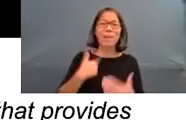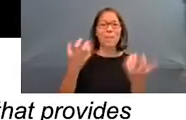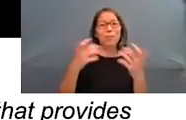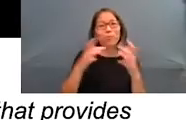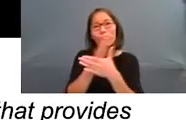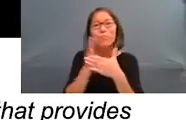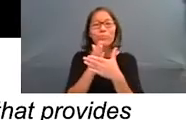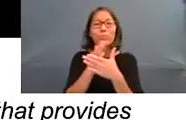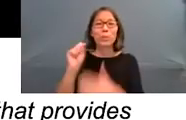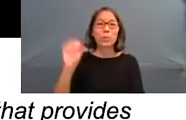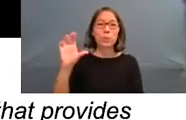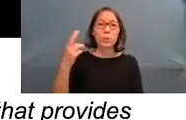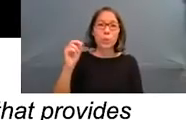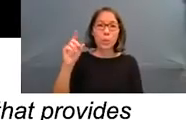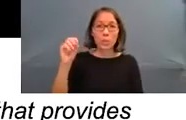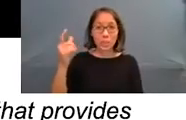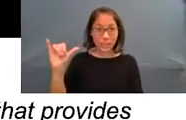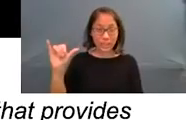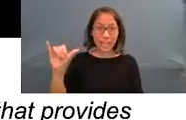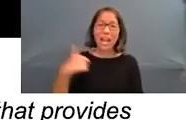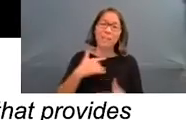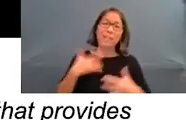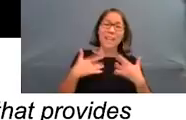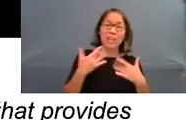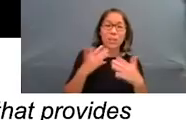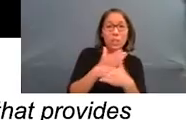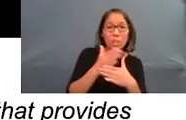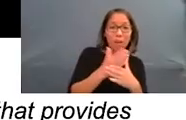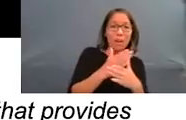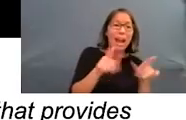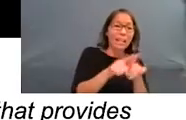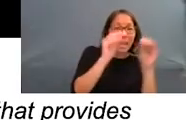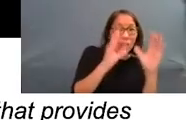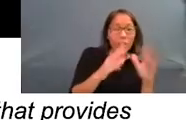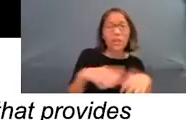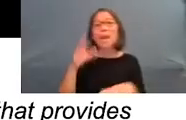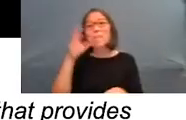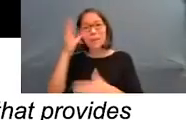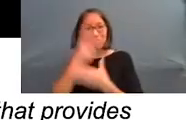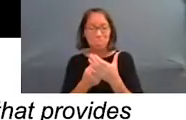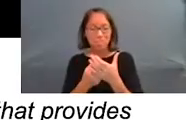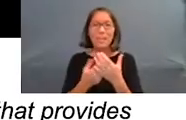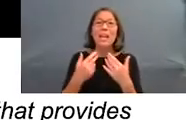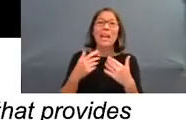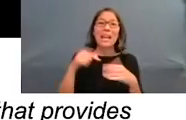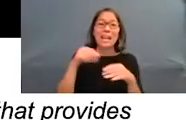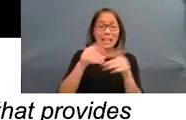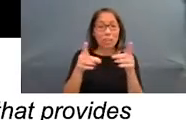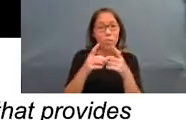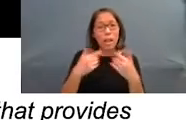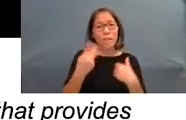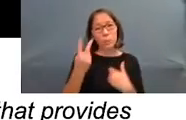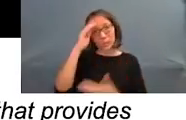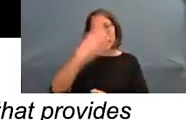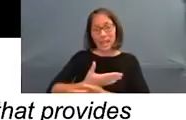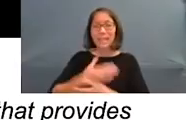with you both as an educator, but also as a parent in the district. I've got two sons who will be in our schools next year, and I'm really looking